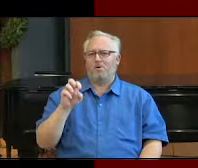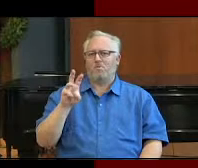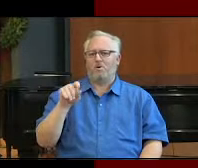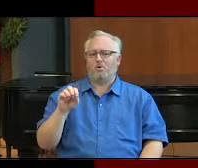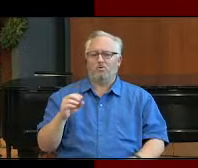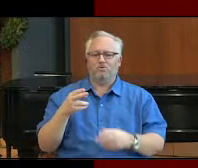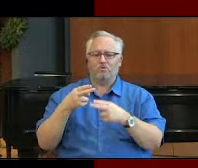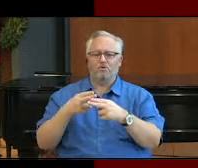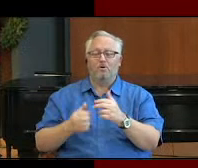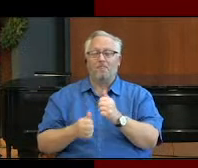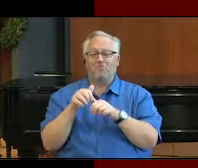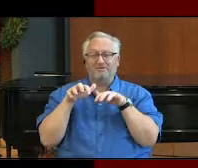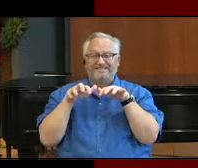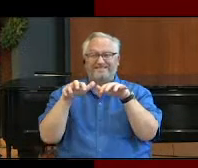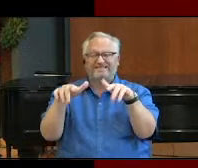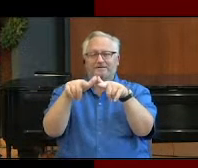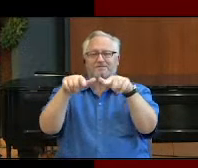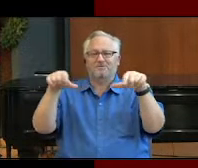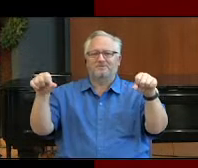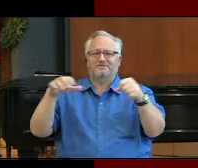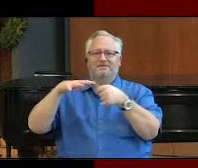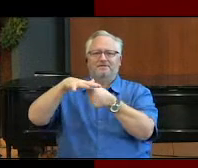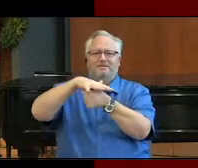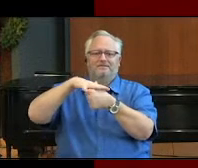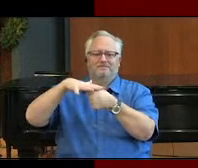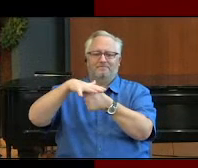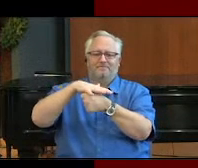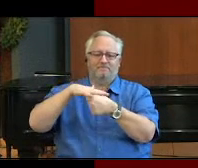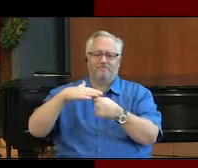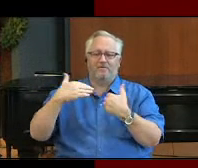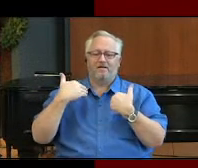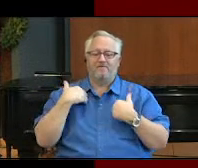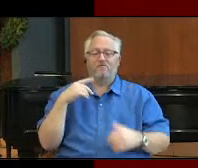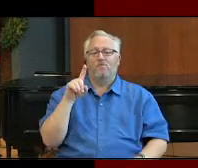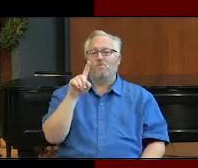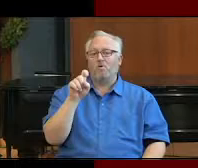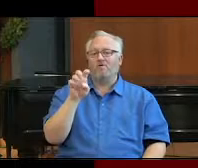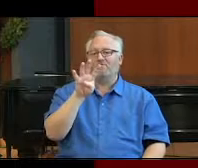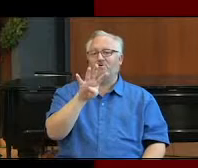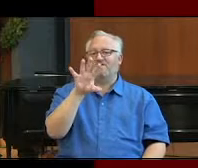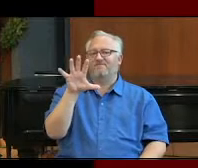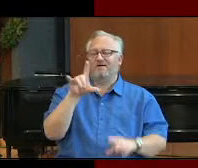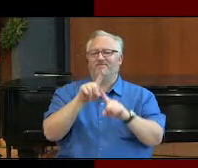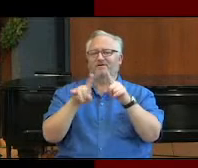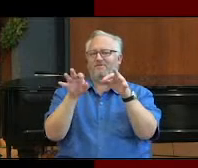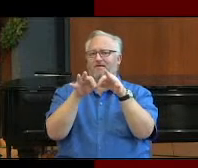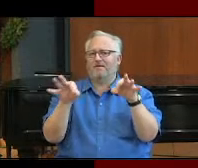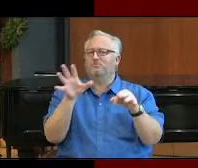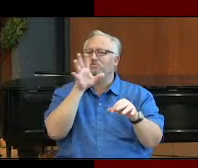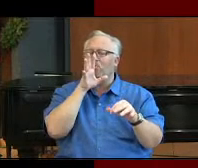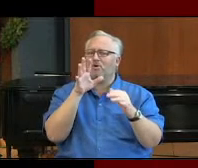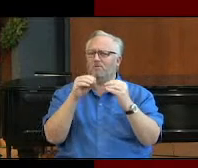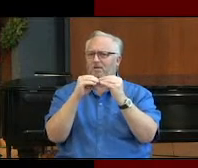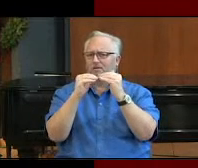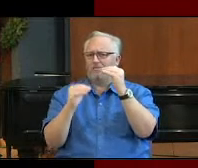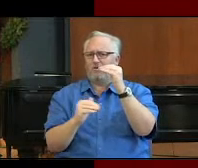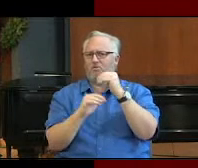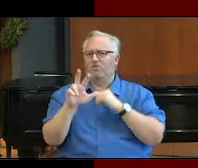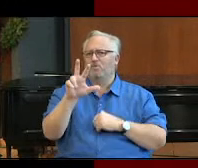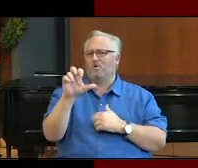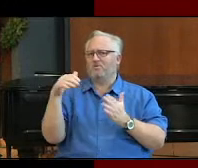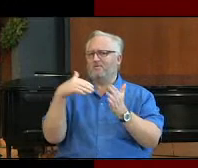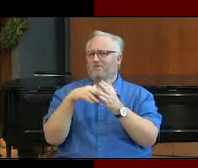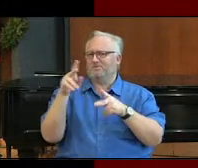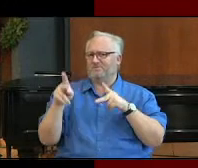world's densest linguistic landscape. There are 145 languages spoken by fewer than